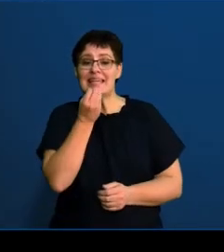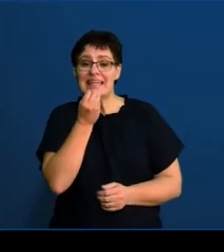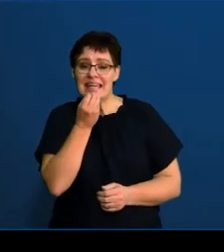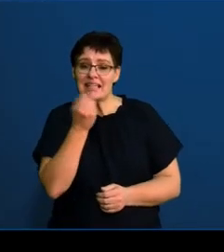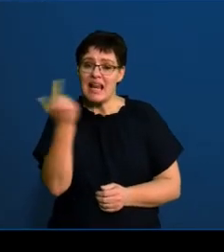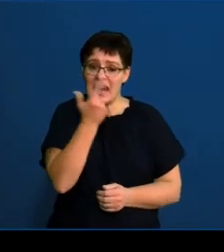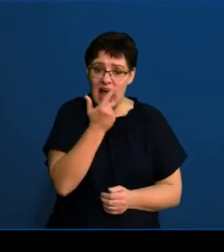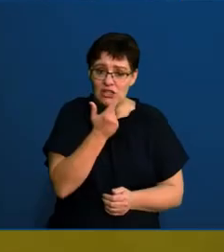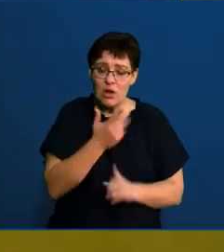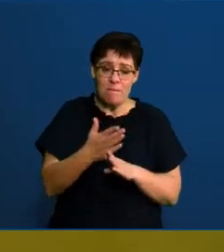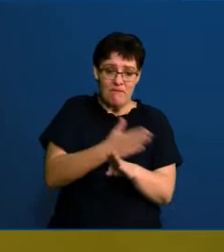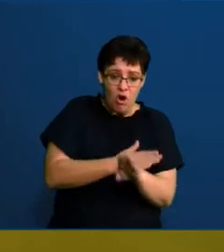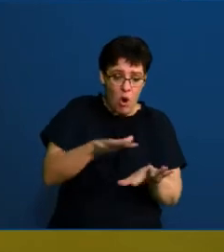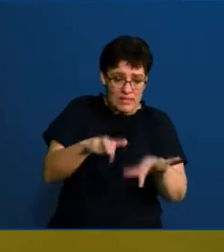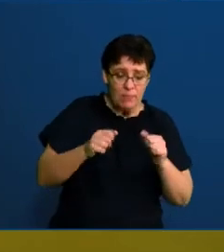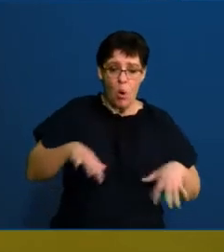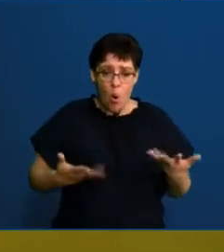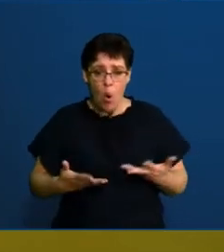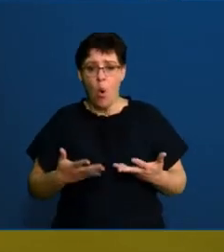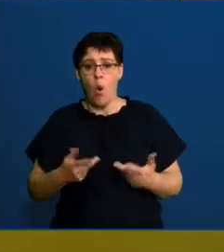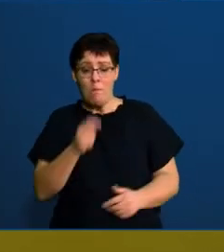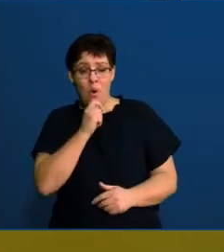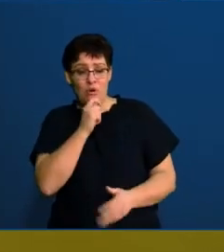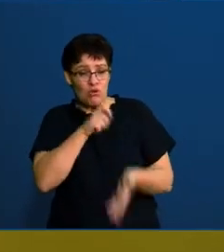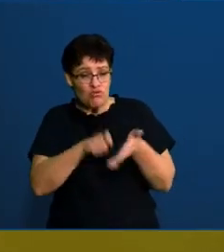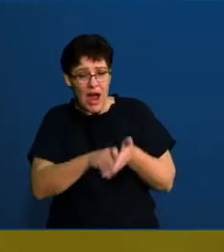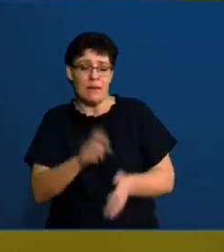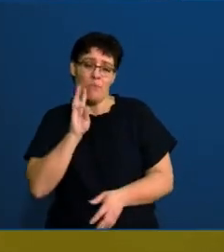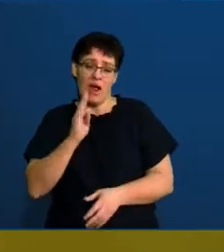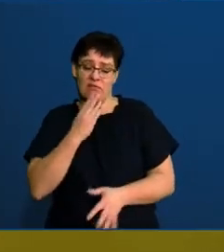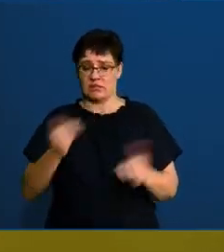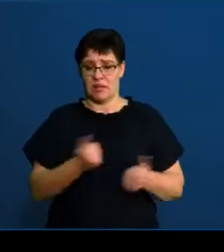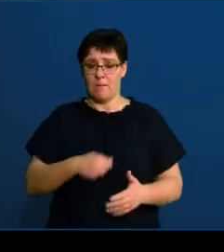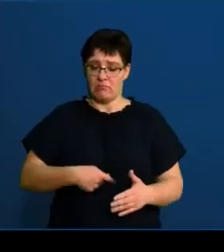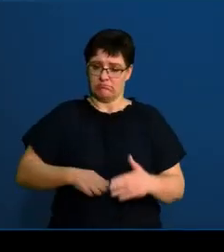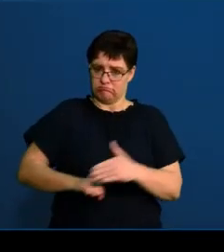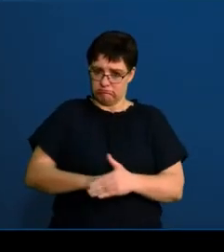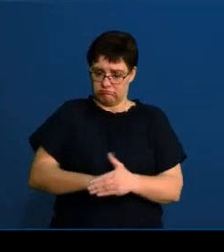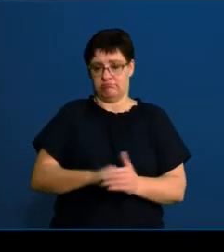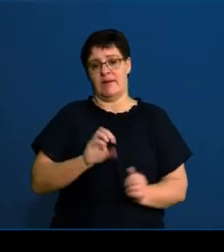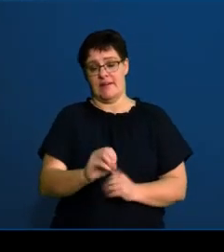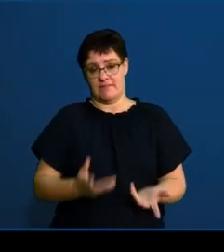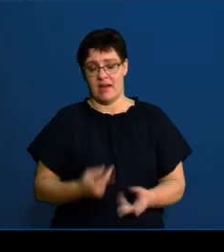before your exam, or a good breakfast if you're writing in the morning. Make sure that your tummy is full. And